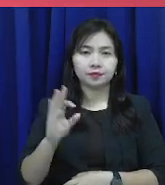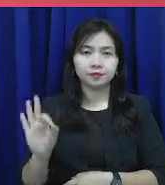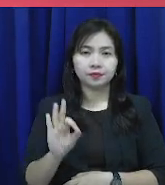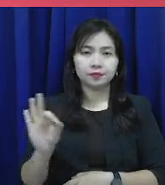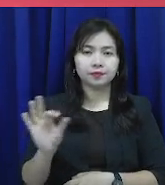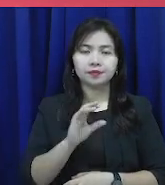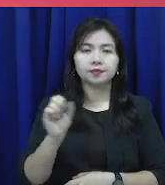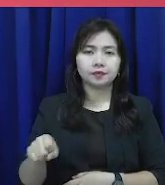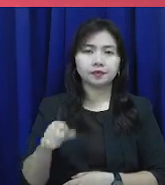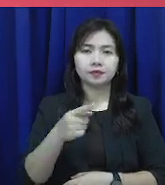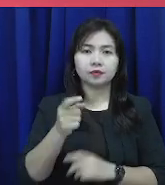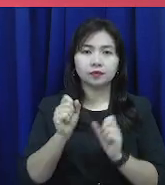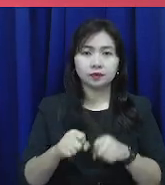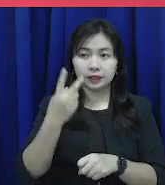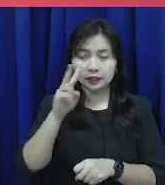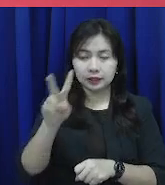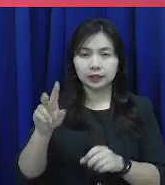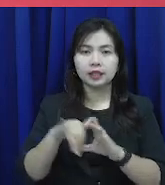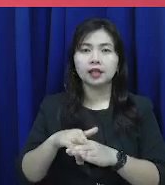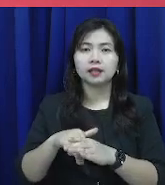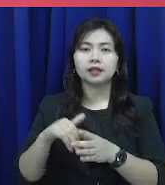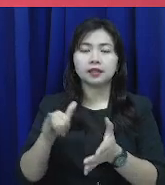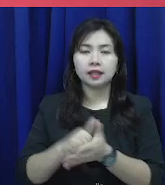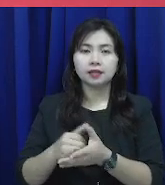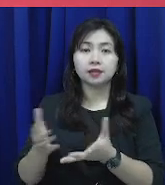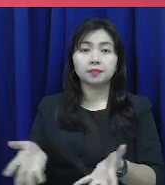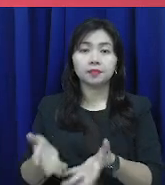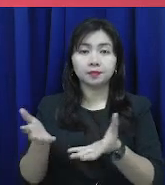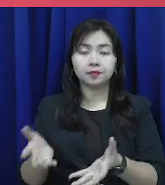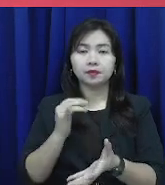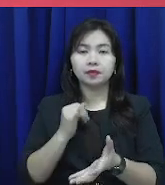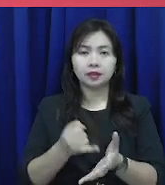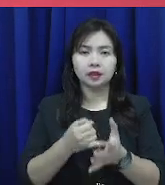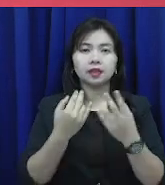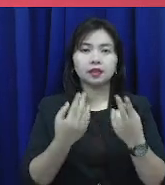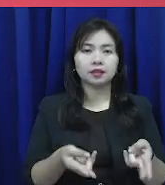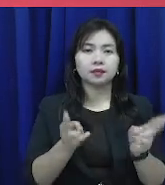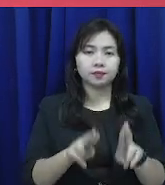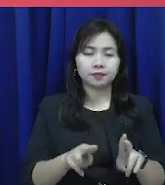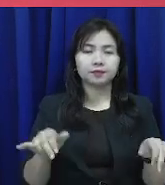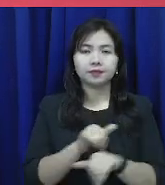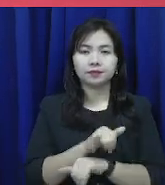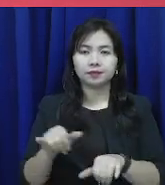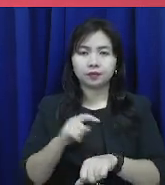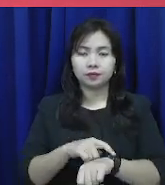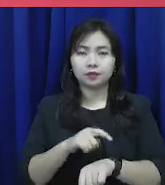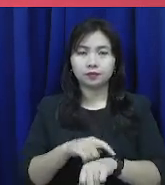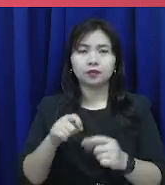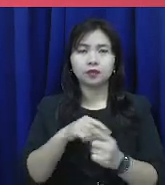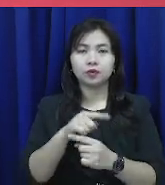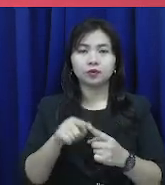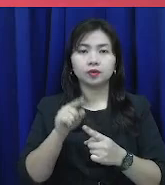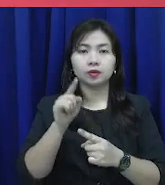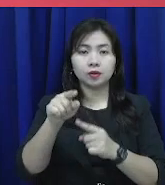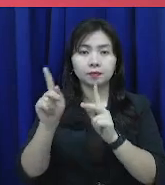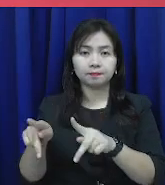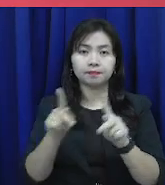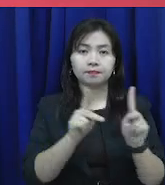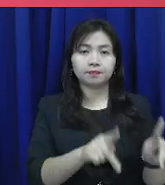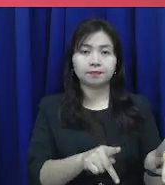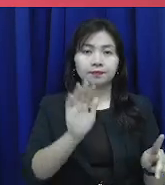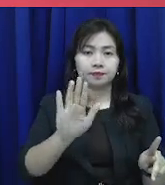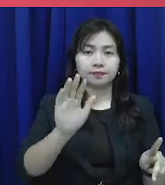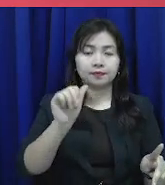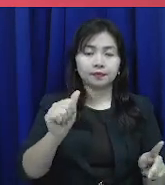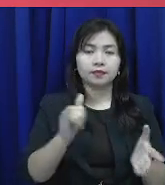makikita po natin that motivation is it's it's happening at the same time while you are cultivating yourself which